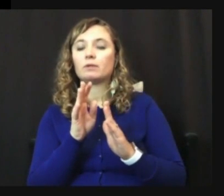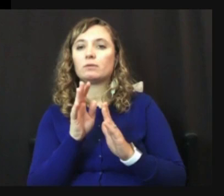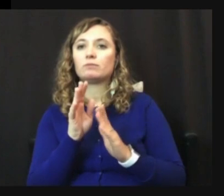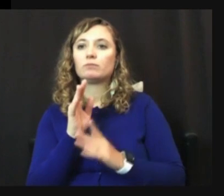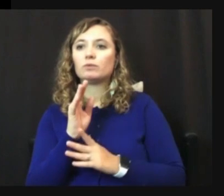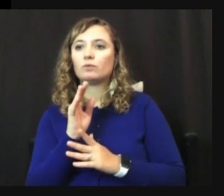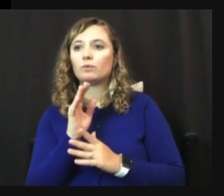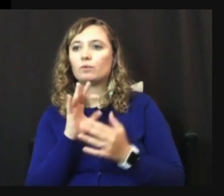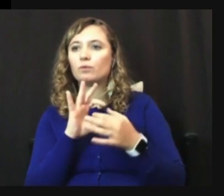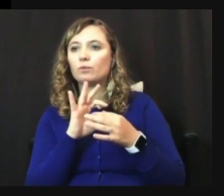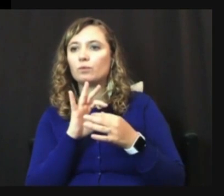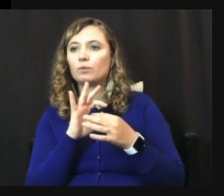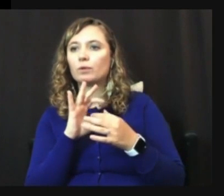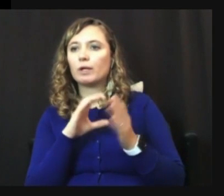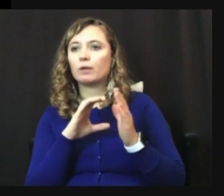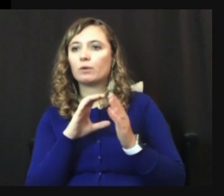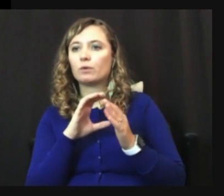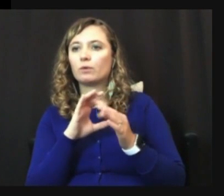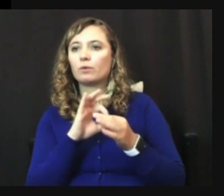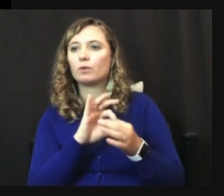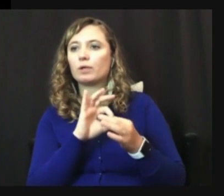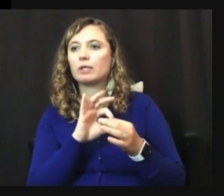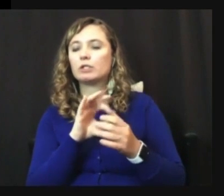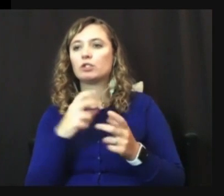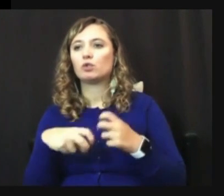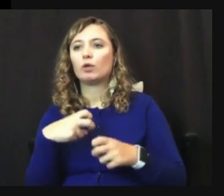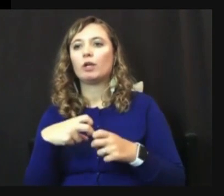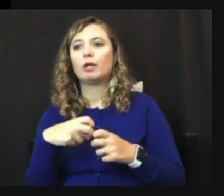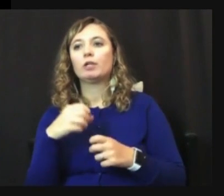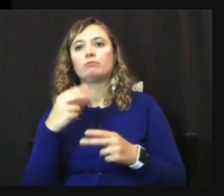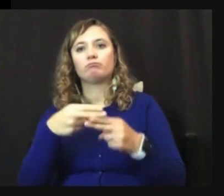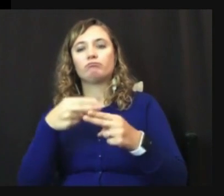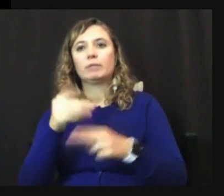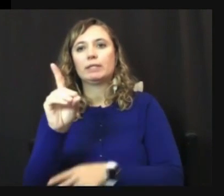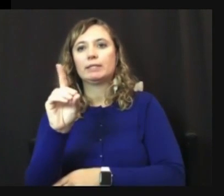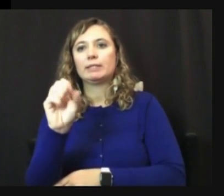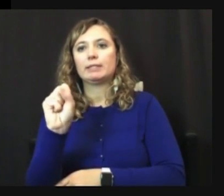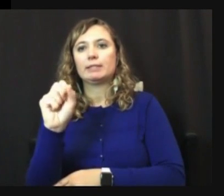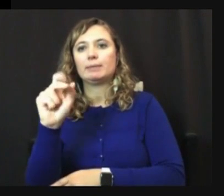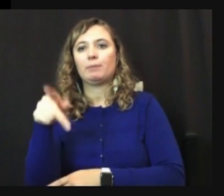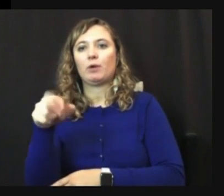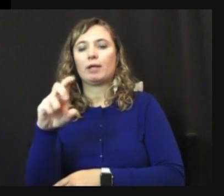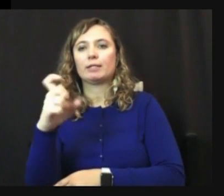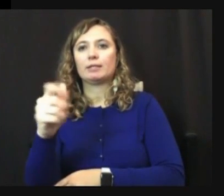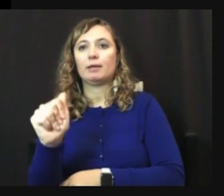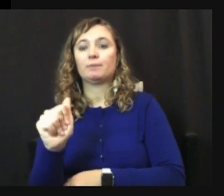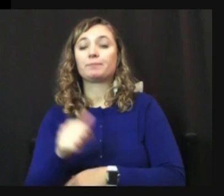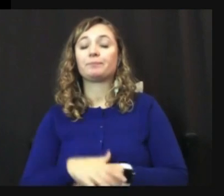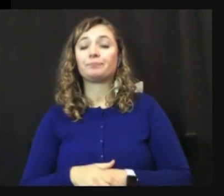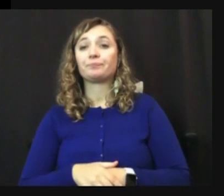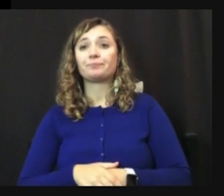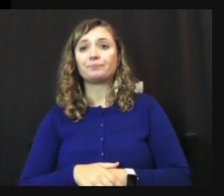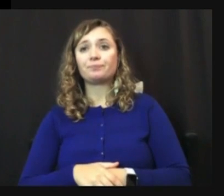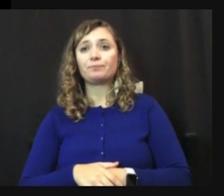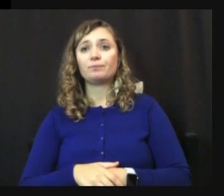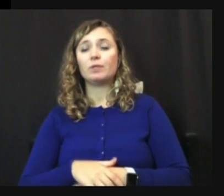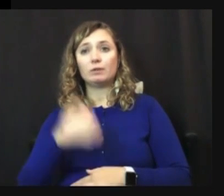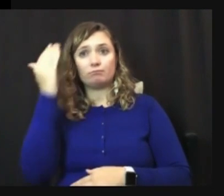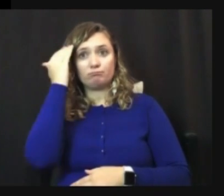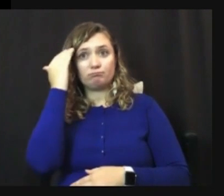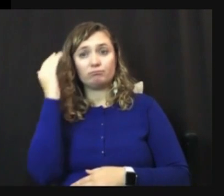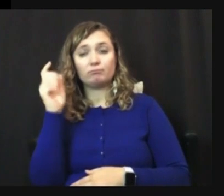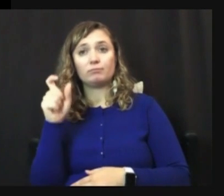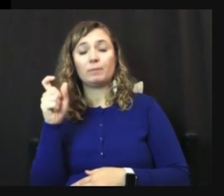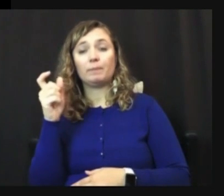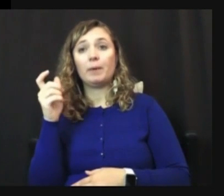Okay, we need to know this first and foremost with this, because it then gets into what we need to do motor